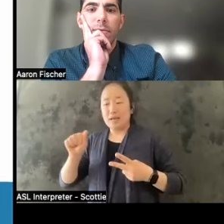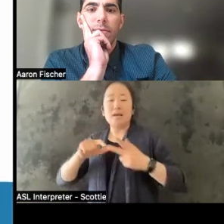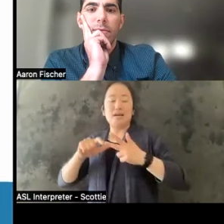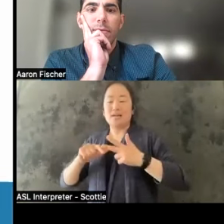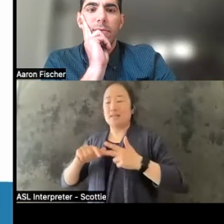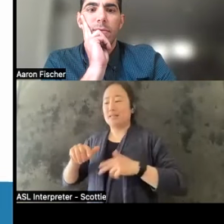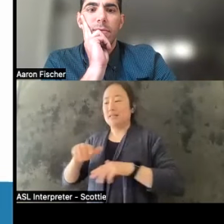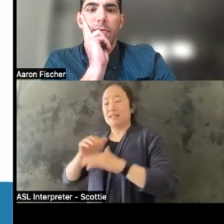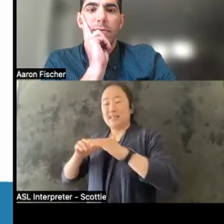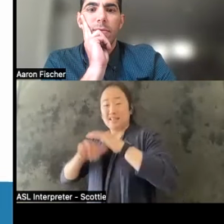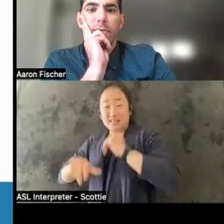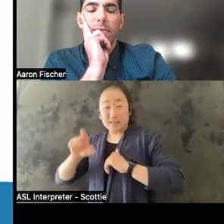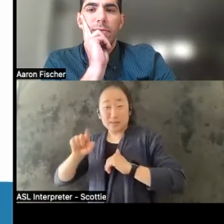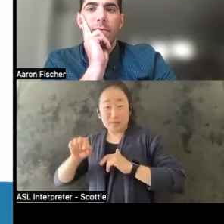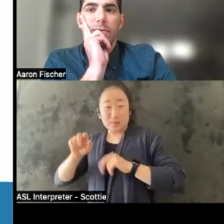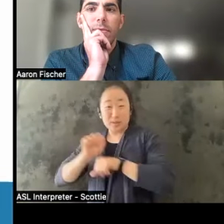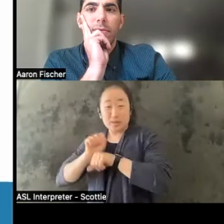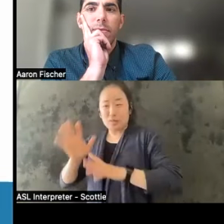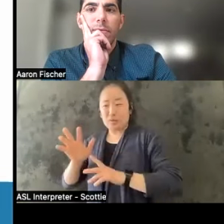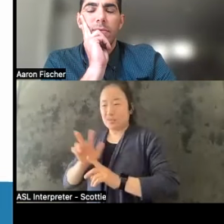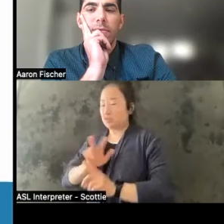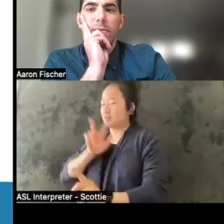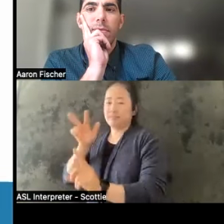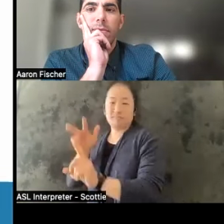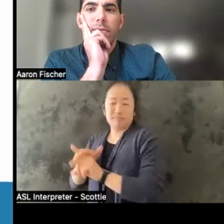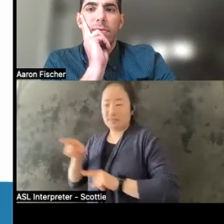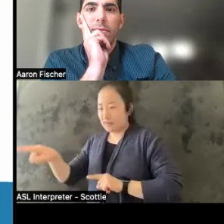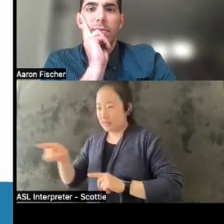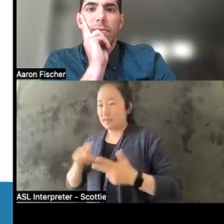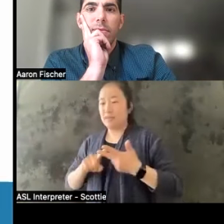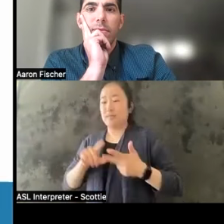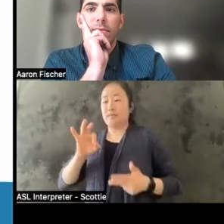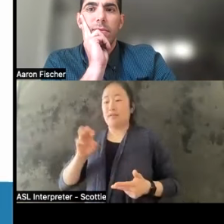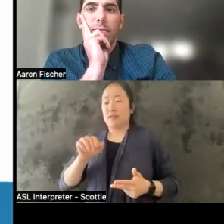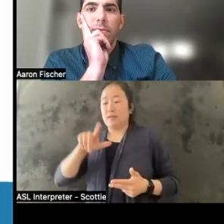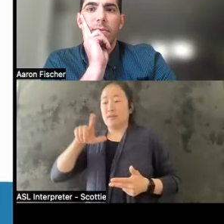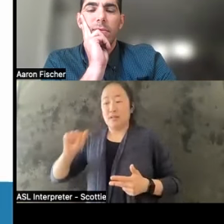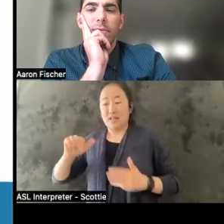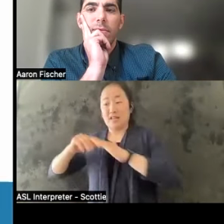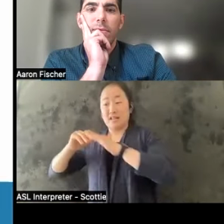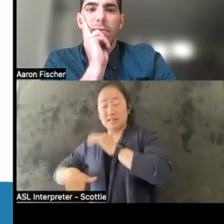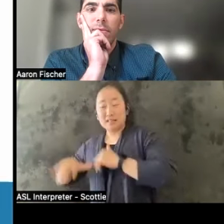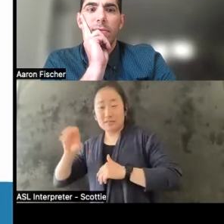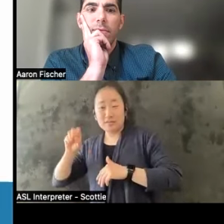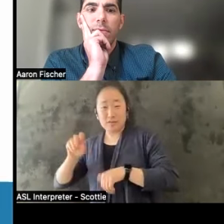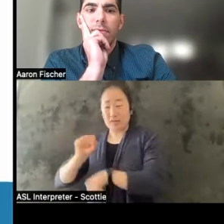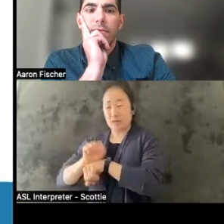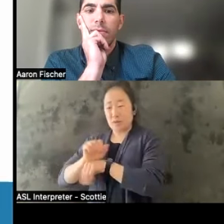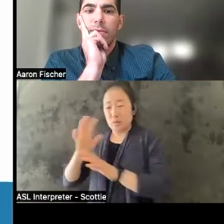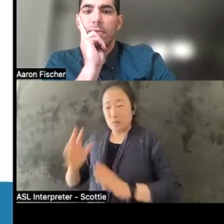much the individual has worked for that employer. So it can get complicated.